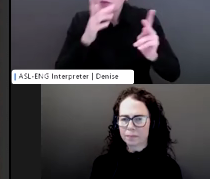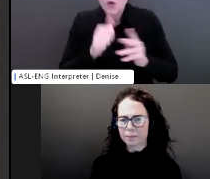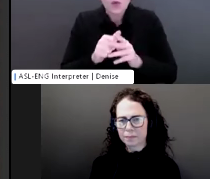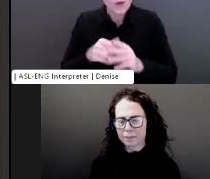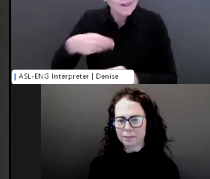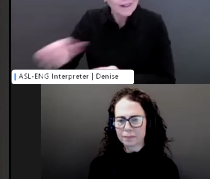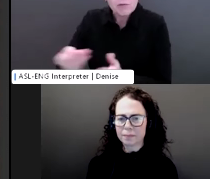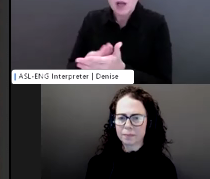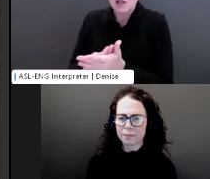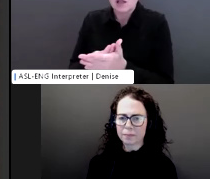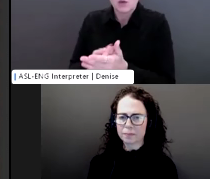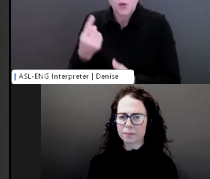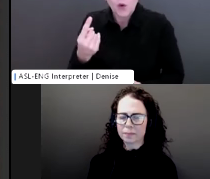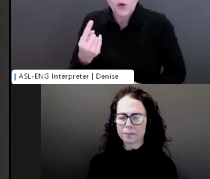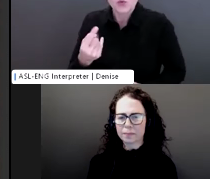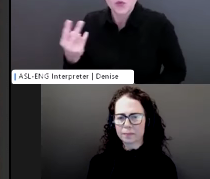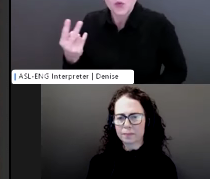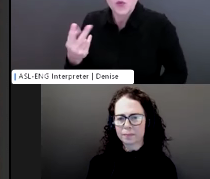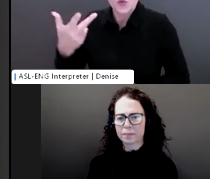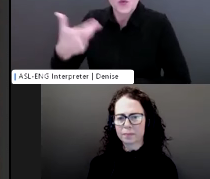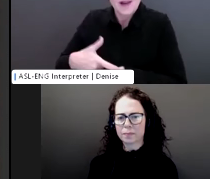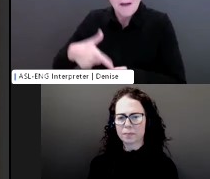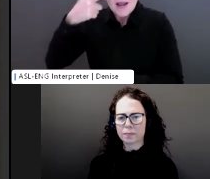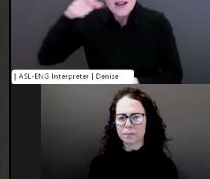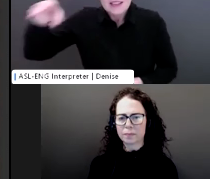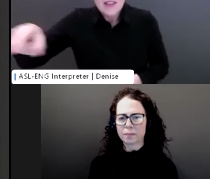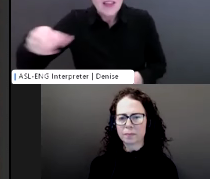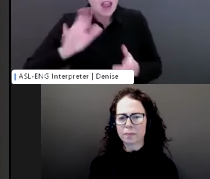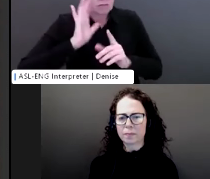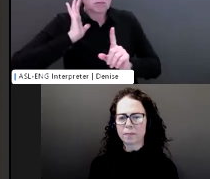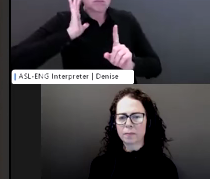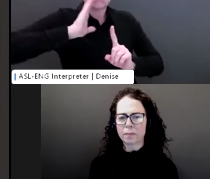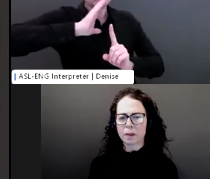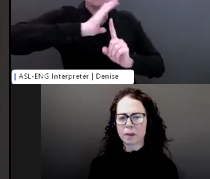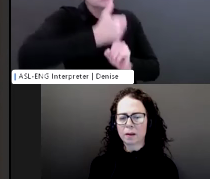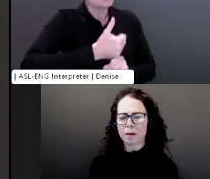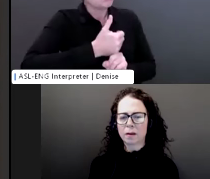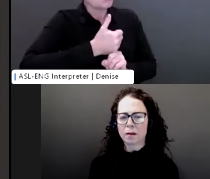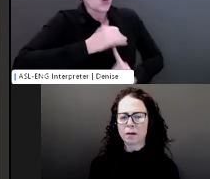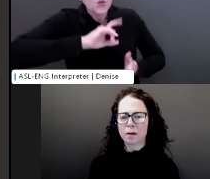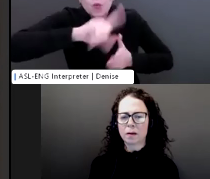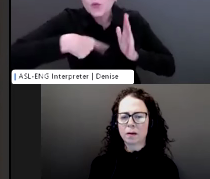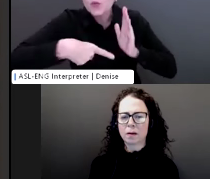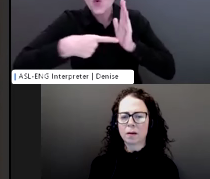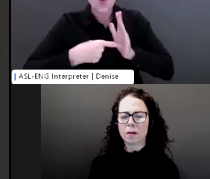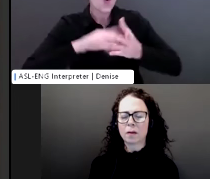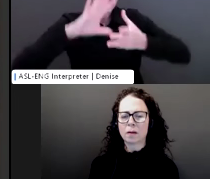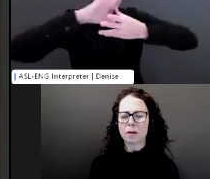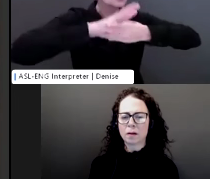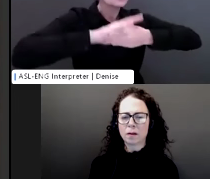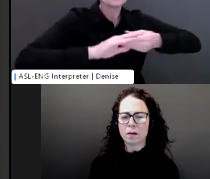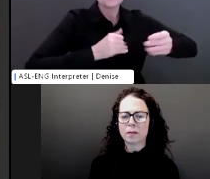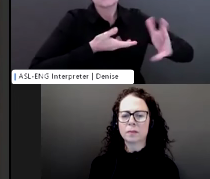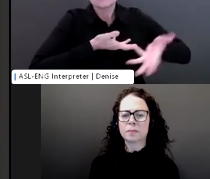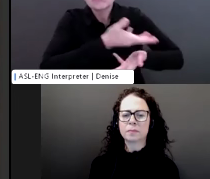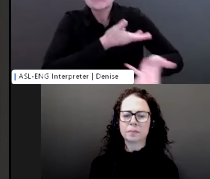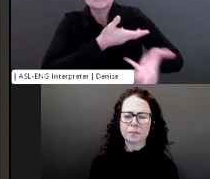so well and built up that story around them that it's difficult for people to think that they've been scammed.